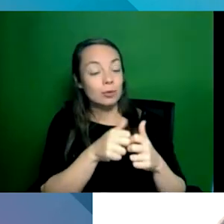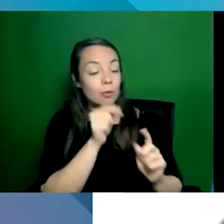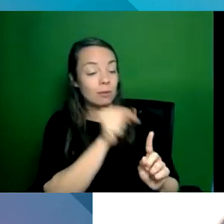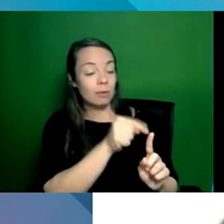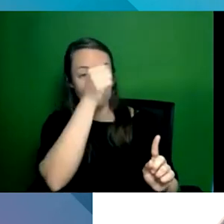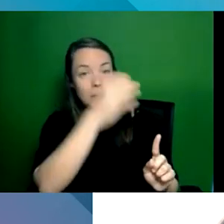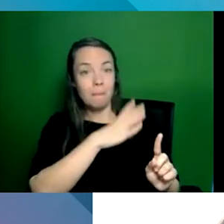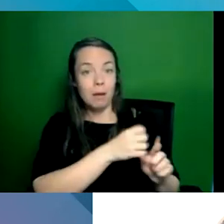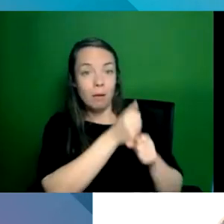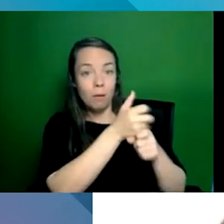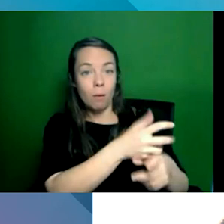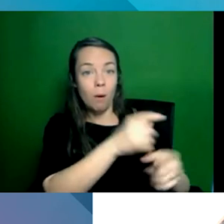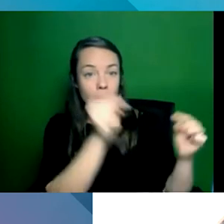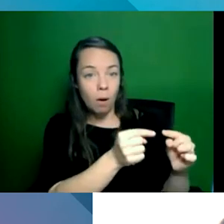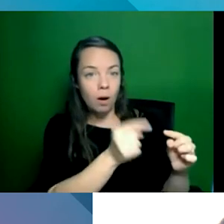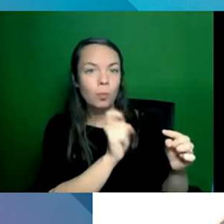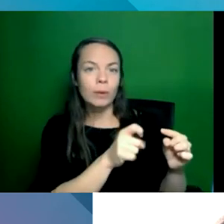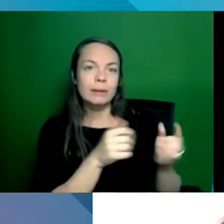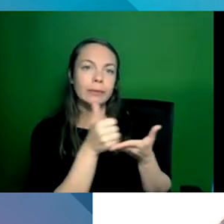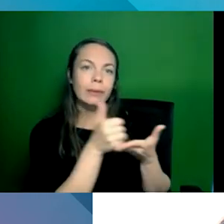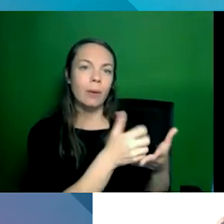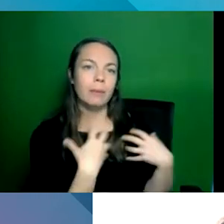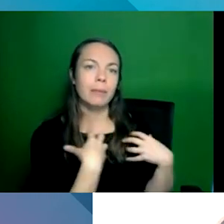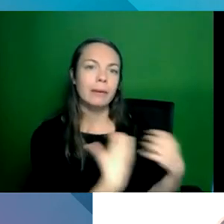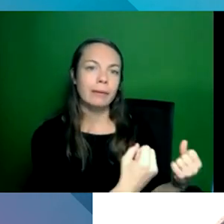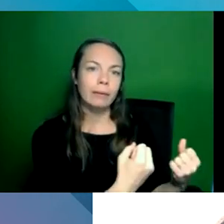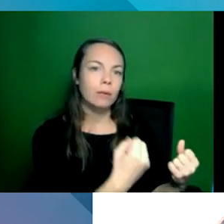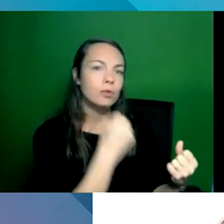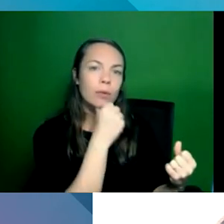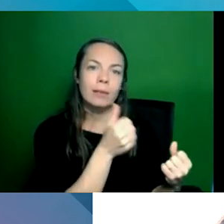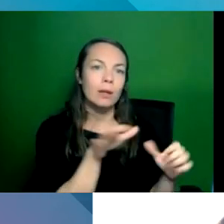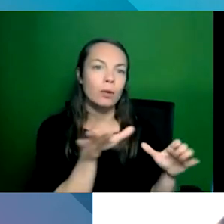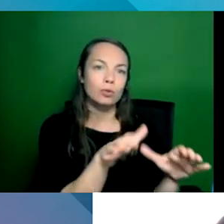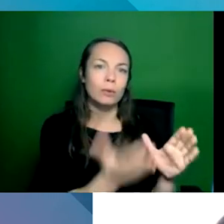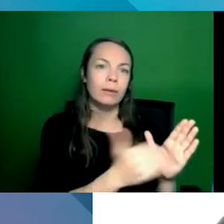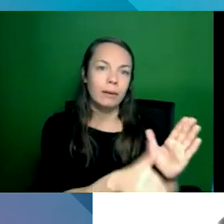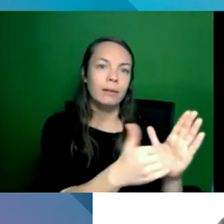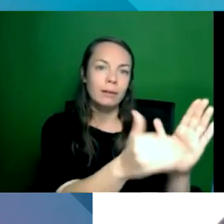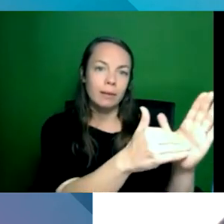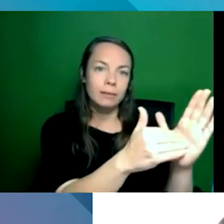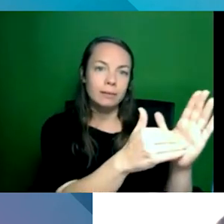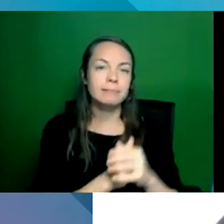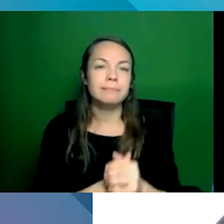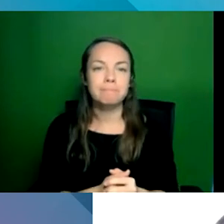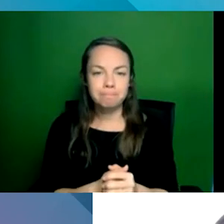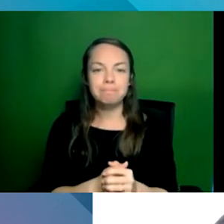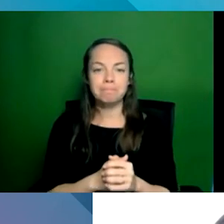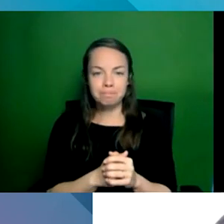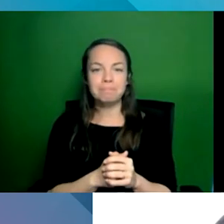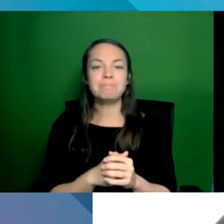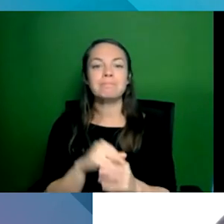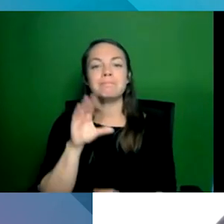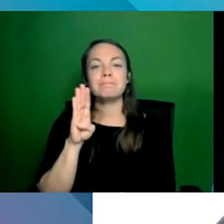and helping them find healing so that the behavior is not repeated. So I'll just leave that there. Thank you. So we're going to move on